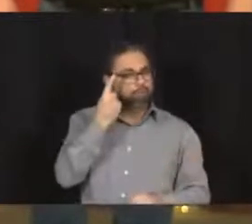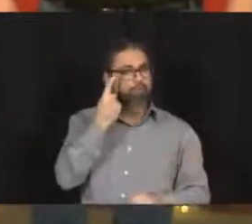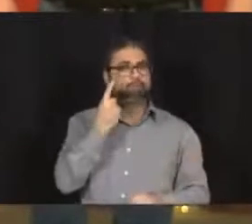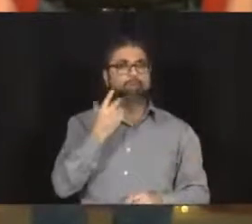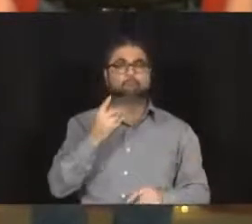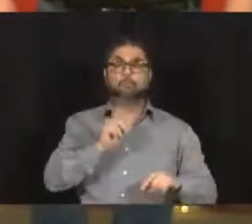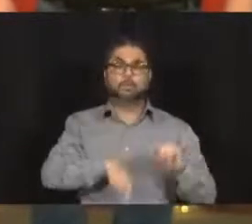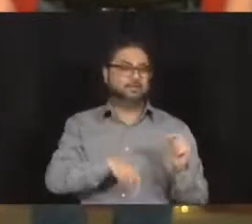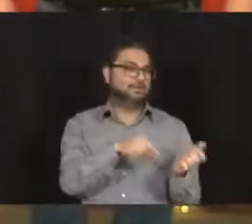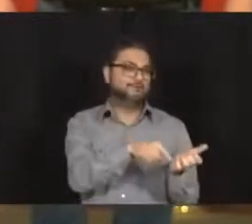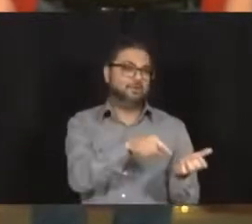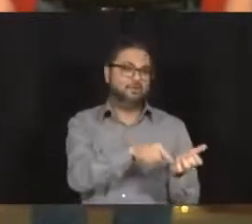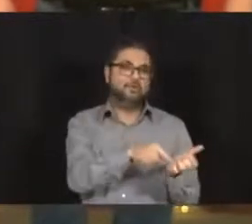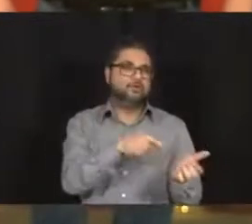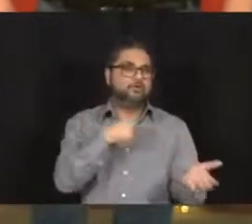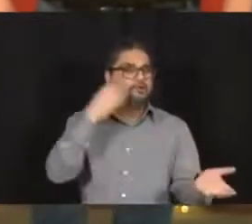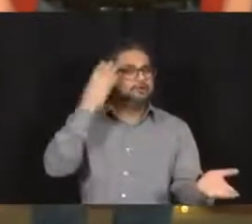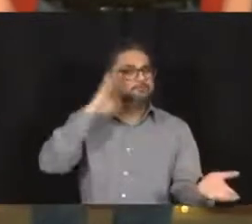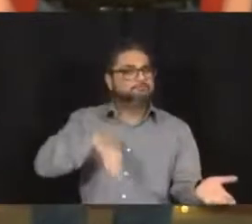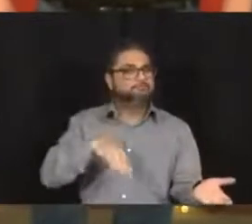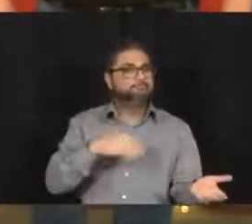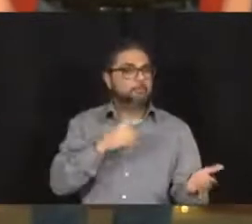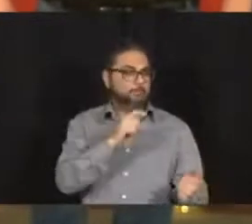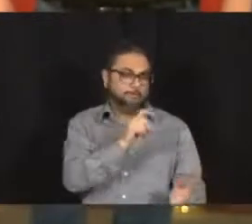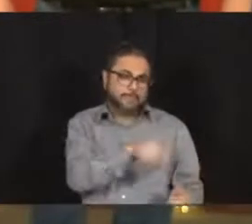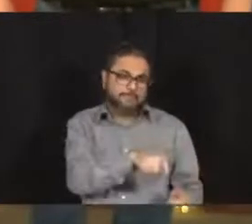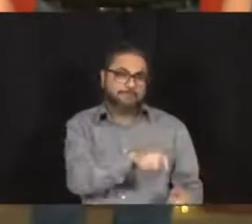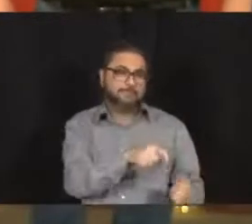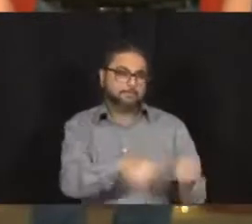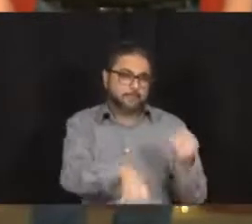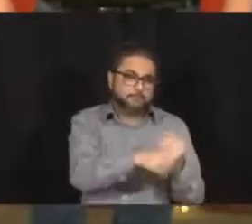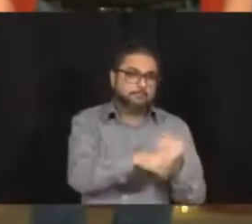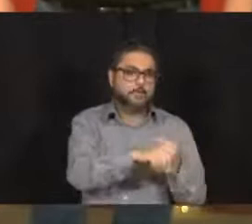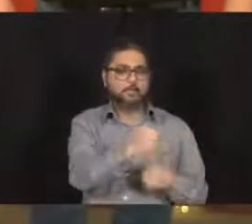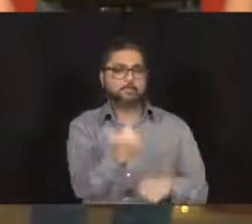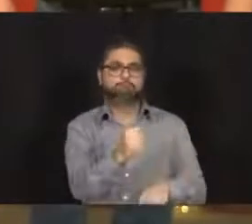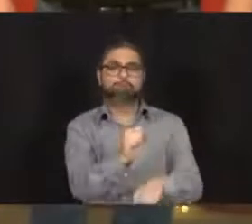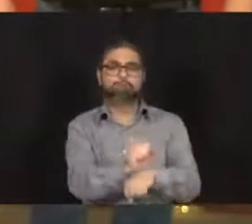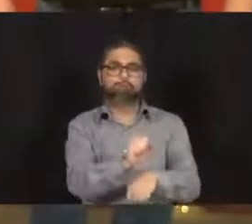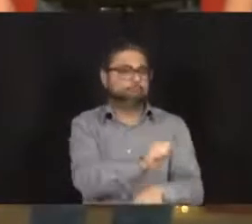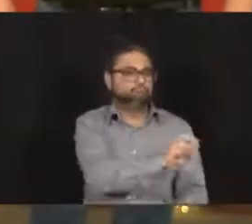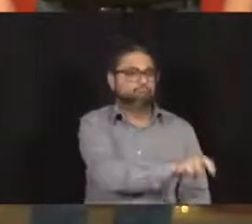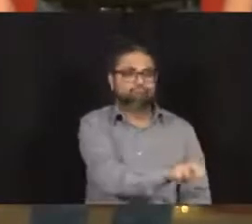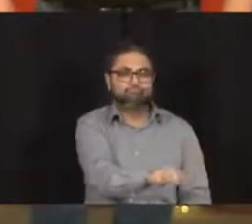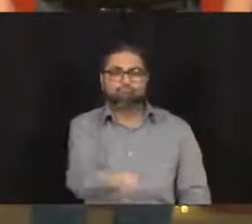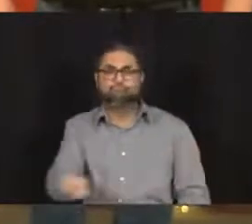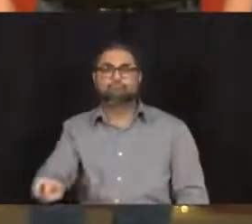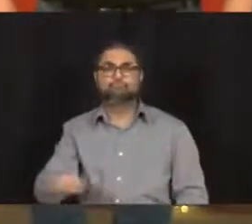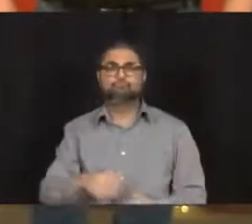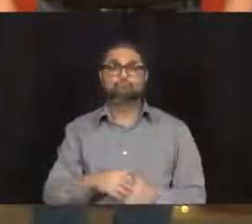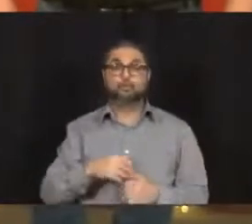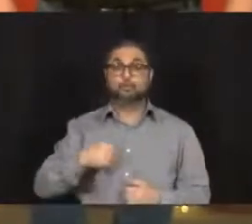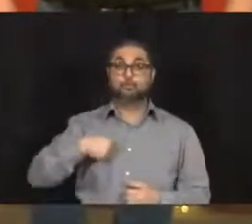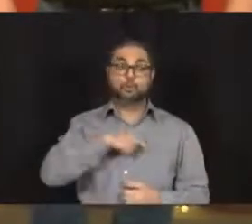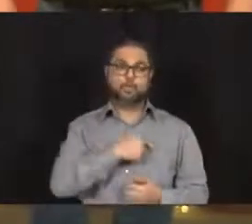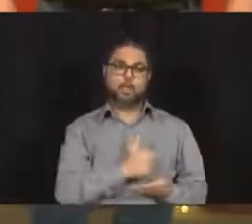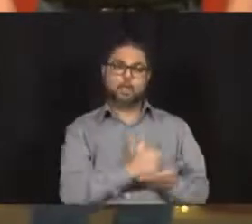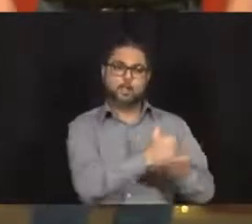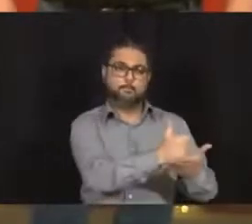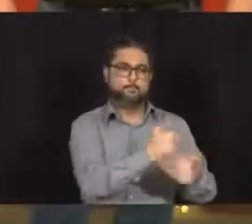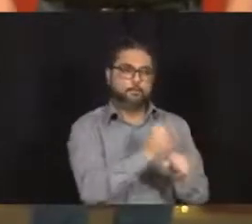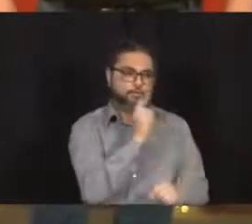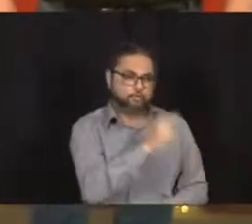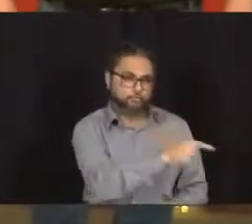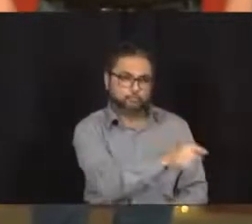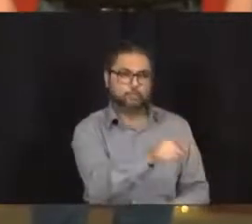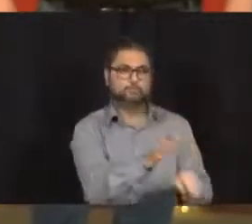can help and make sure that someone is able to get that employment that they need in one home so that they don't have to move to 2 or 3.